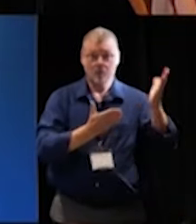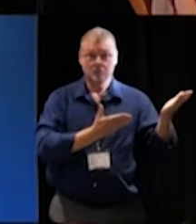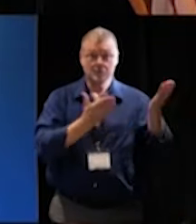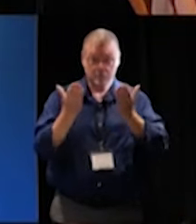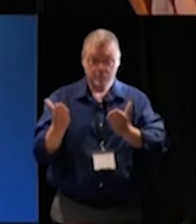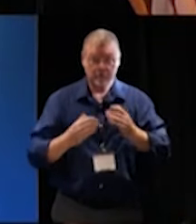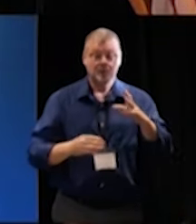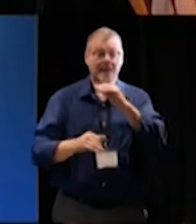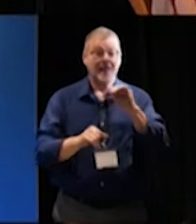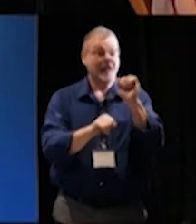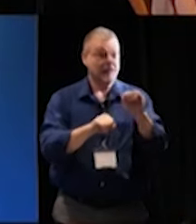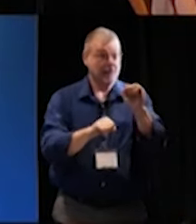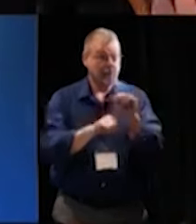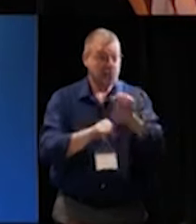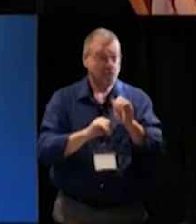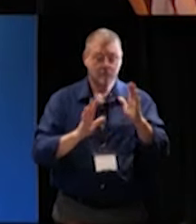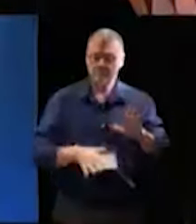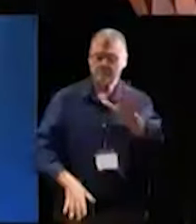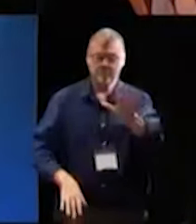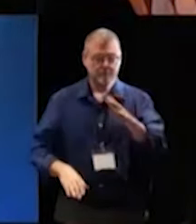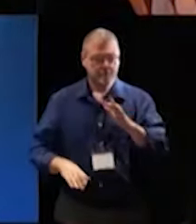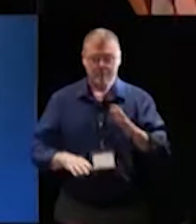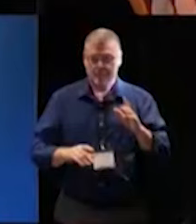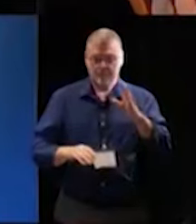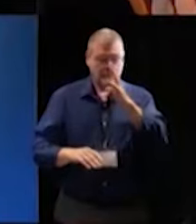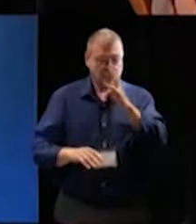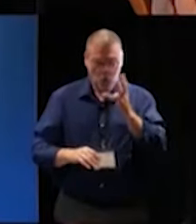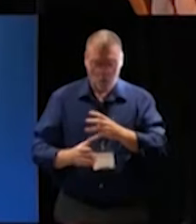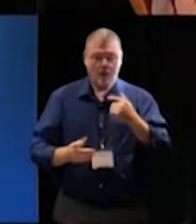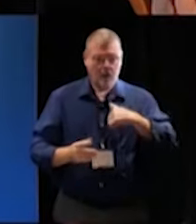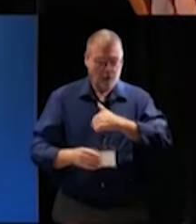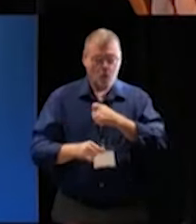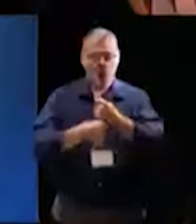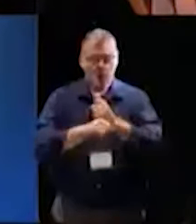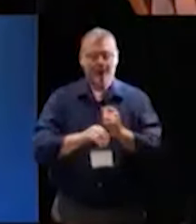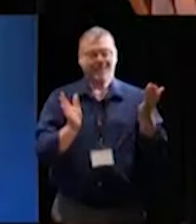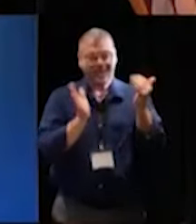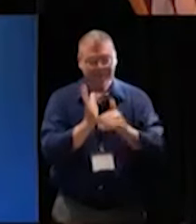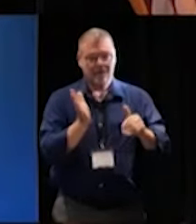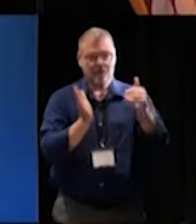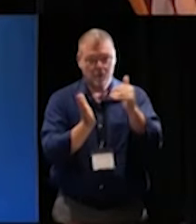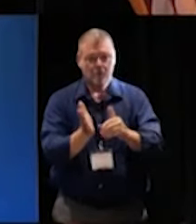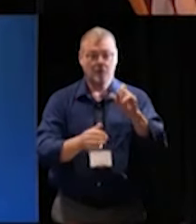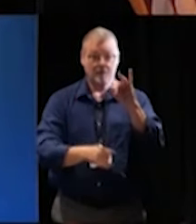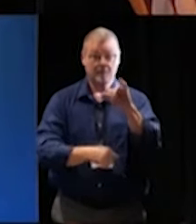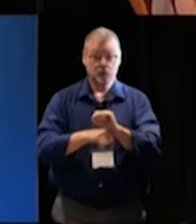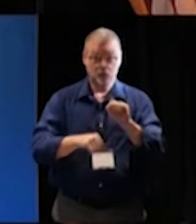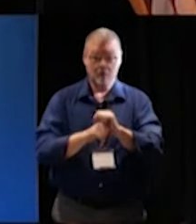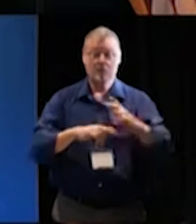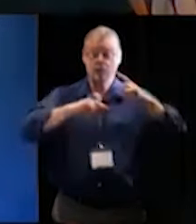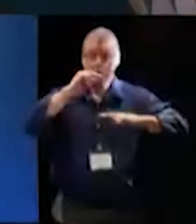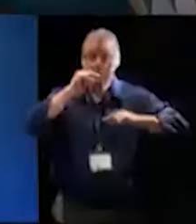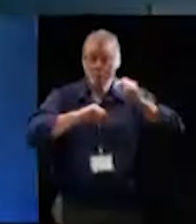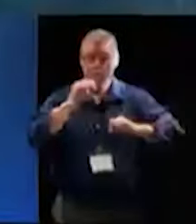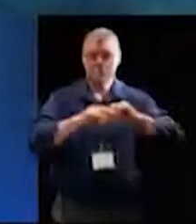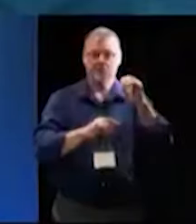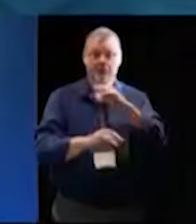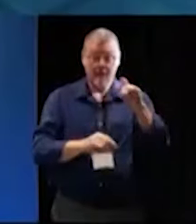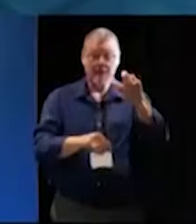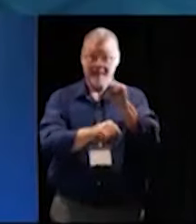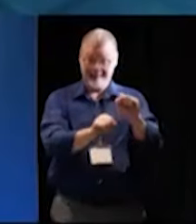our labor is in the house. I will not ignore the fact that we are creating thousands of jobs, but a lot of them are construction jobs, and the labor community is the ones